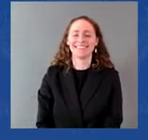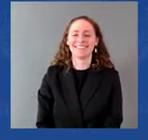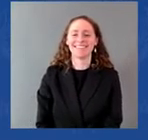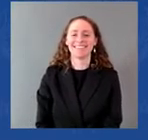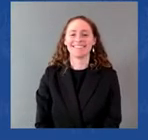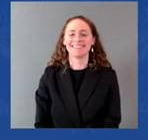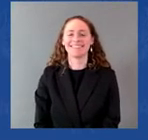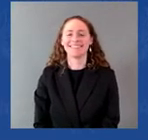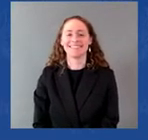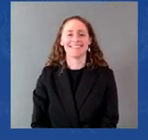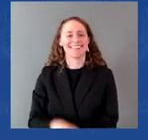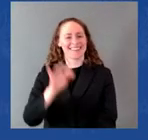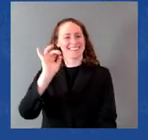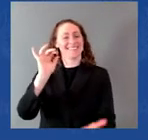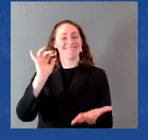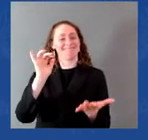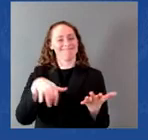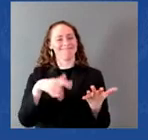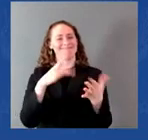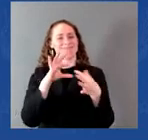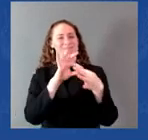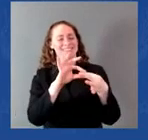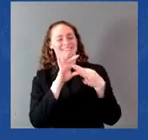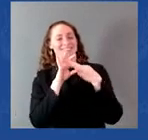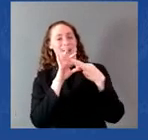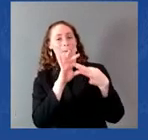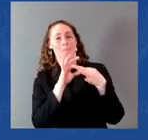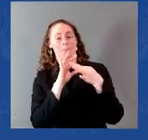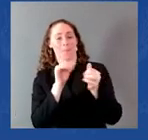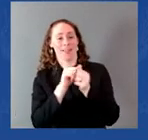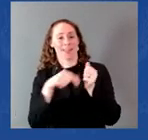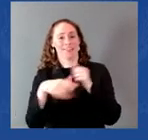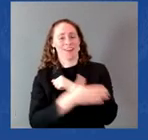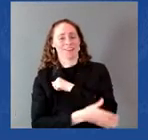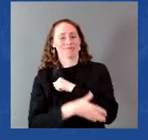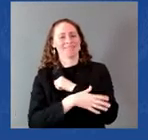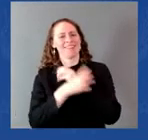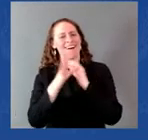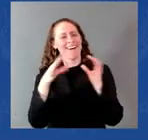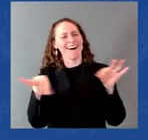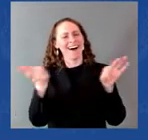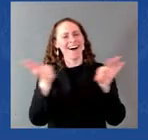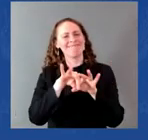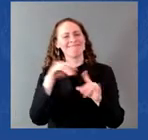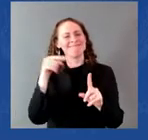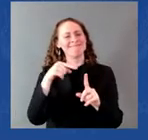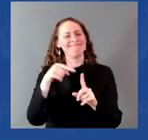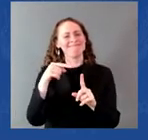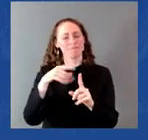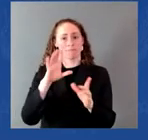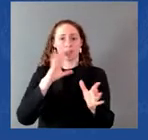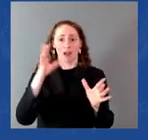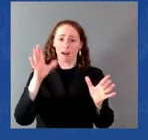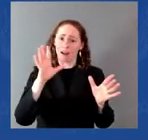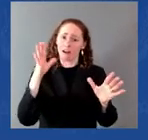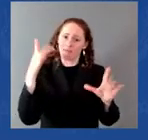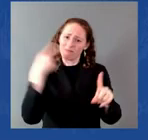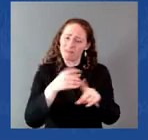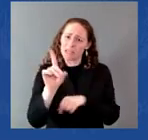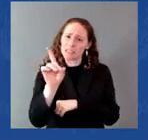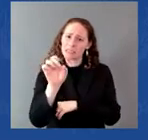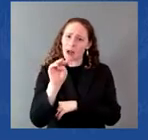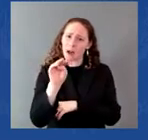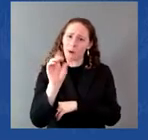society. Like good journalism, comedy holds a mirror up to ourselves to reflect on the good, the bad, and the truth.